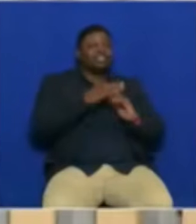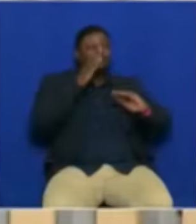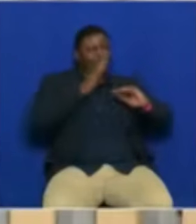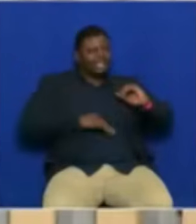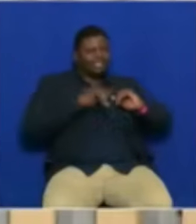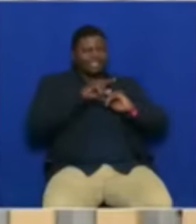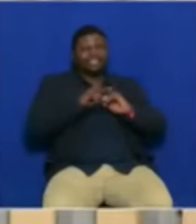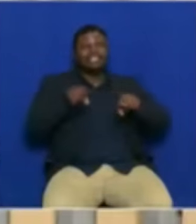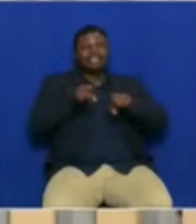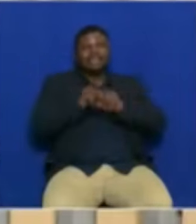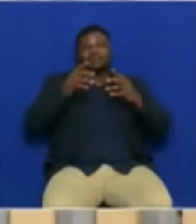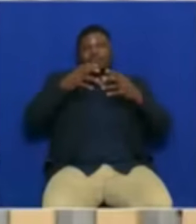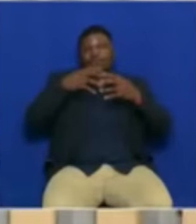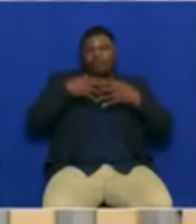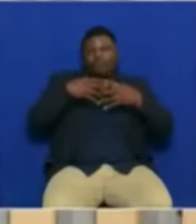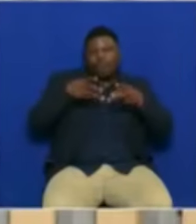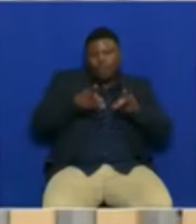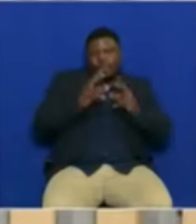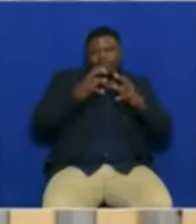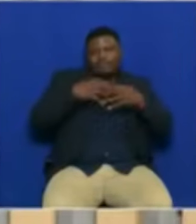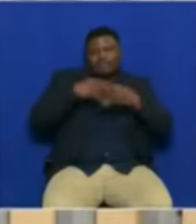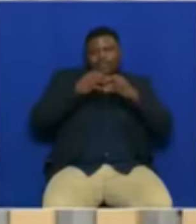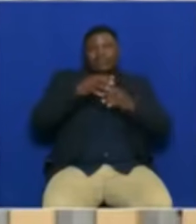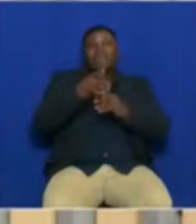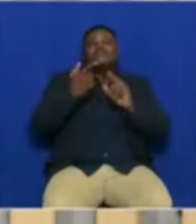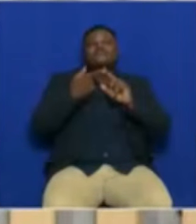to the last one, you make reference to PRECA